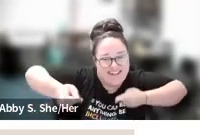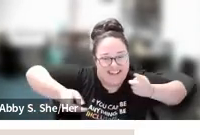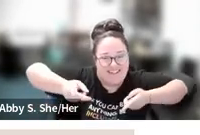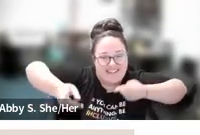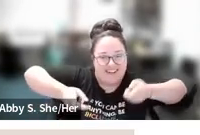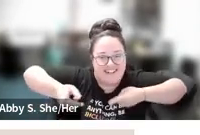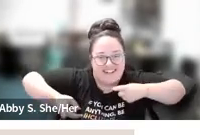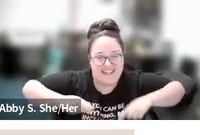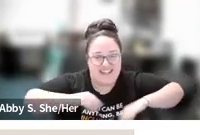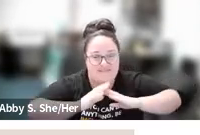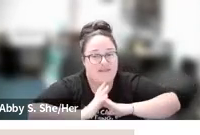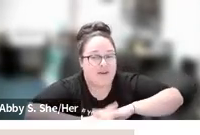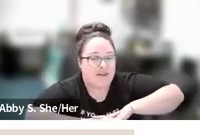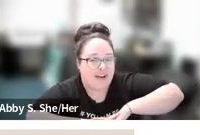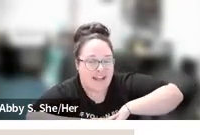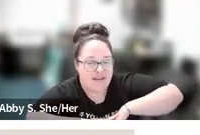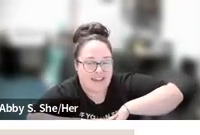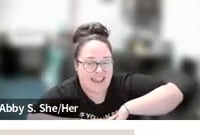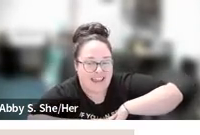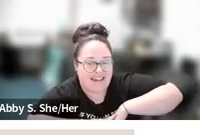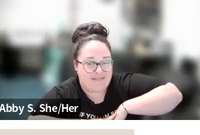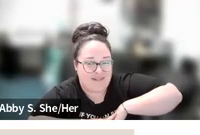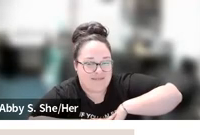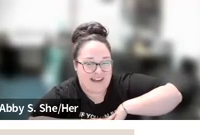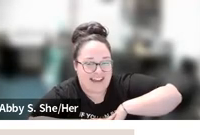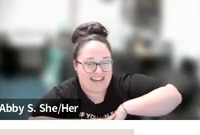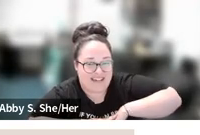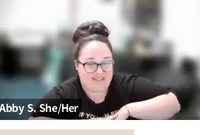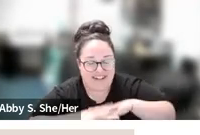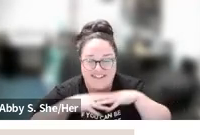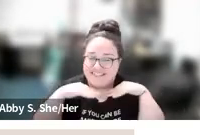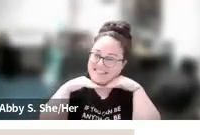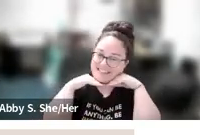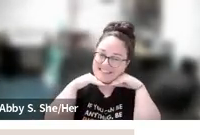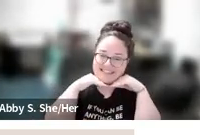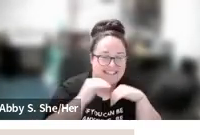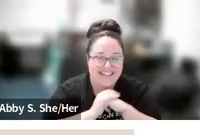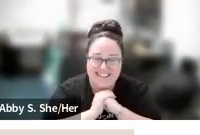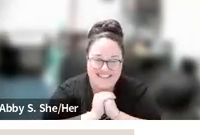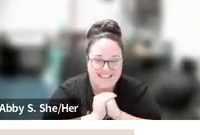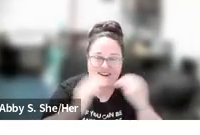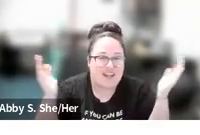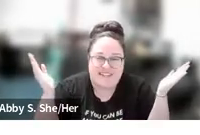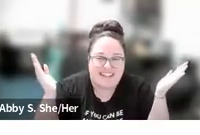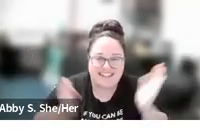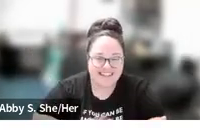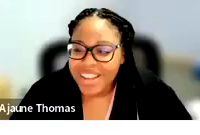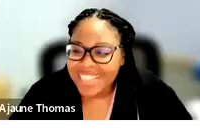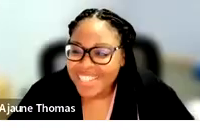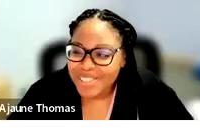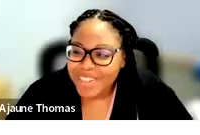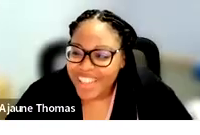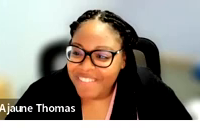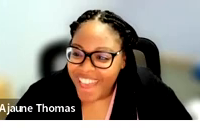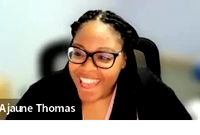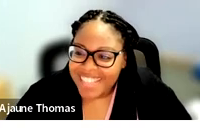Ooh, I'm starting to, maybe you're right, Abby, and going to buy an Android. See, it's already happening. What,